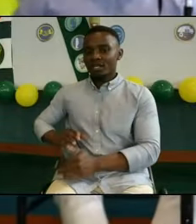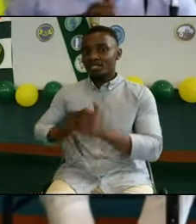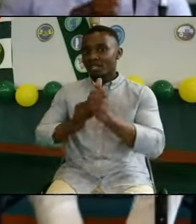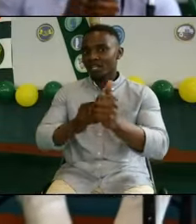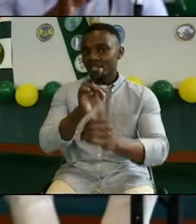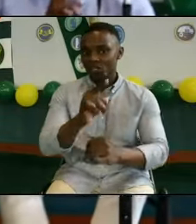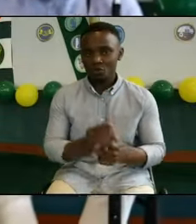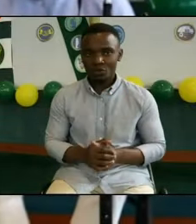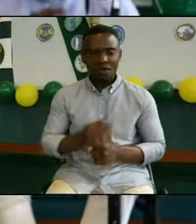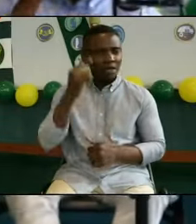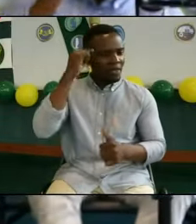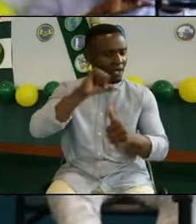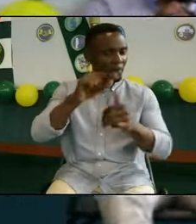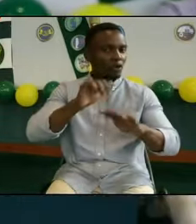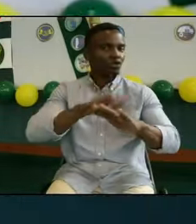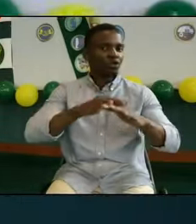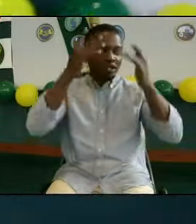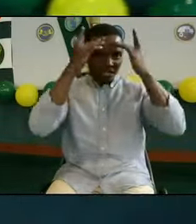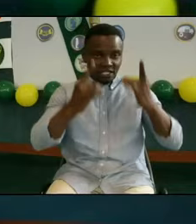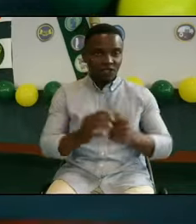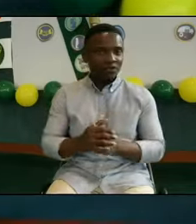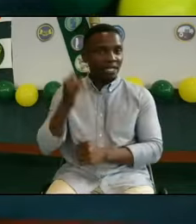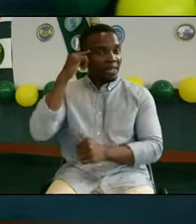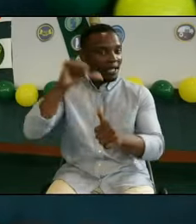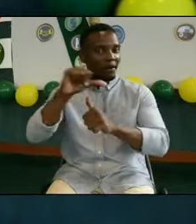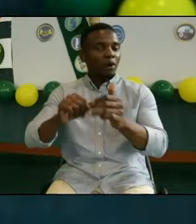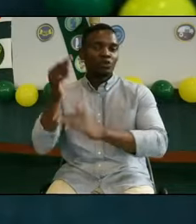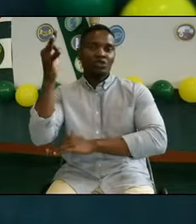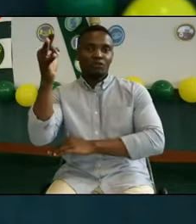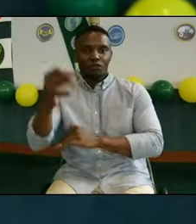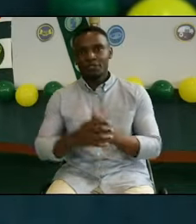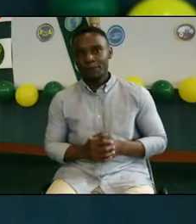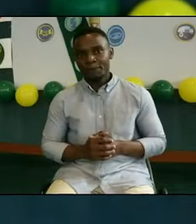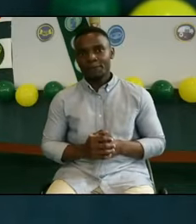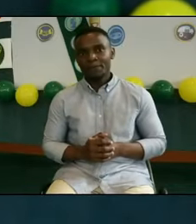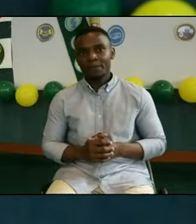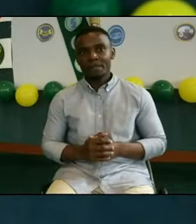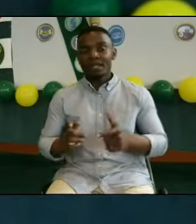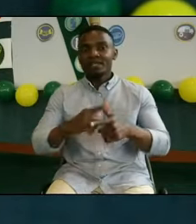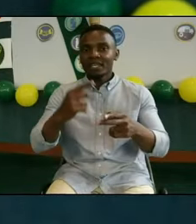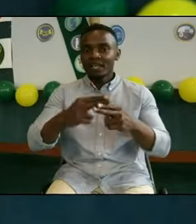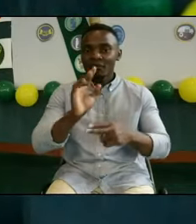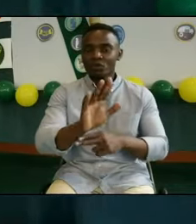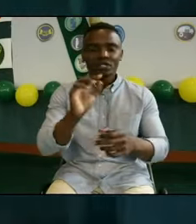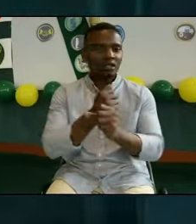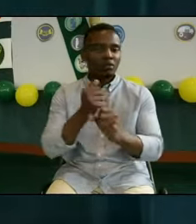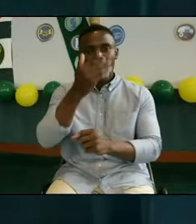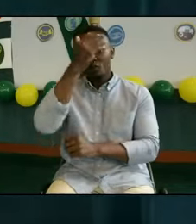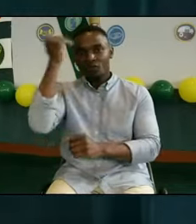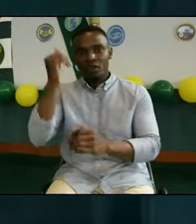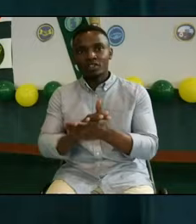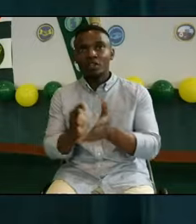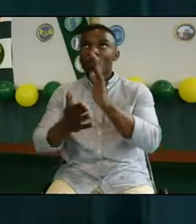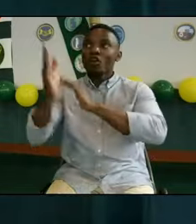decisions. Think about the next 5-6 generations. And I tell you, your name will never be forgotten. May the good Lord bless